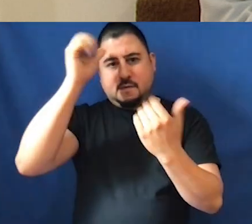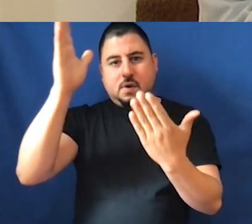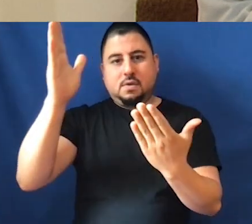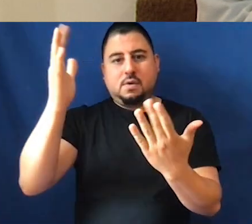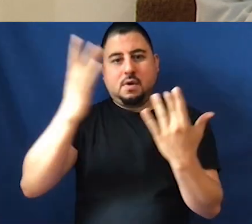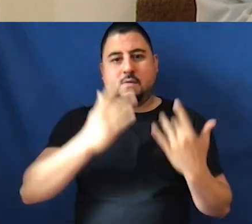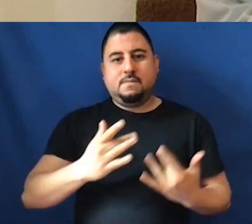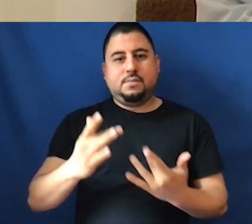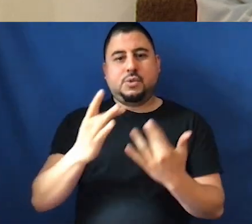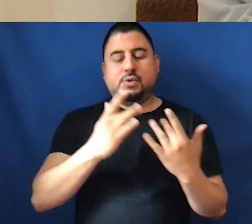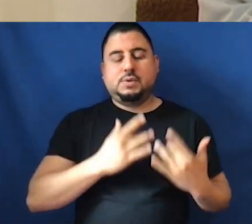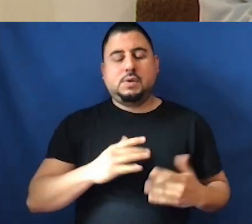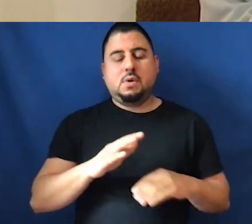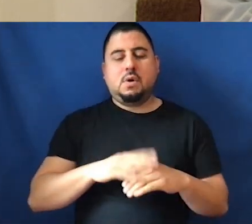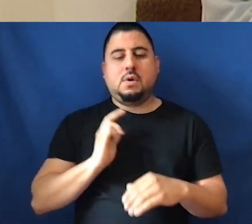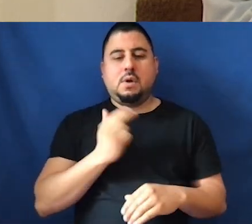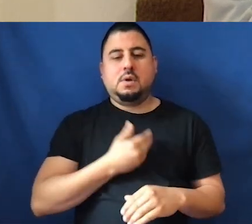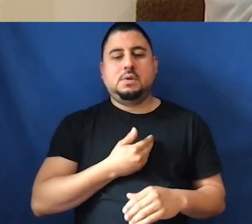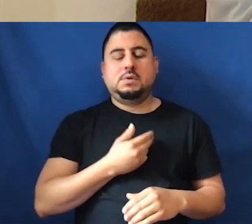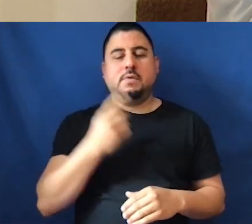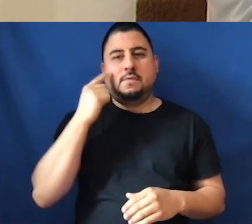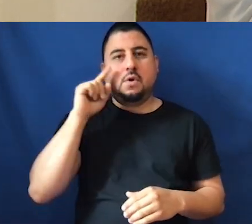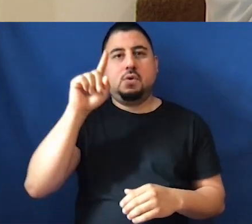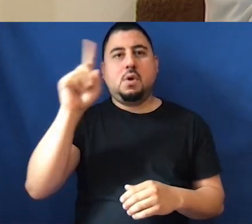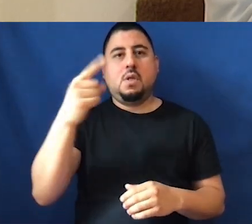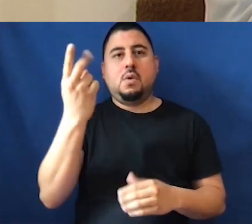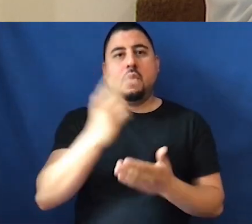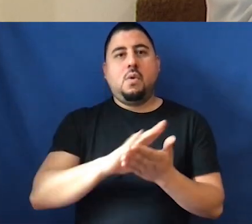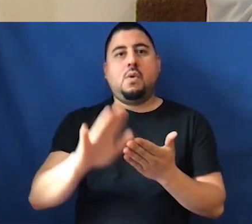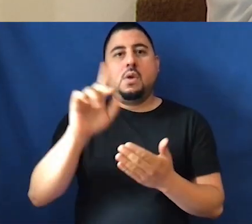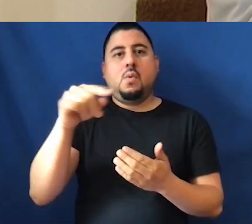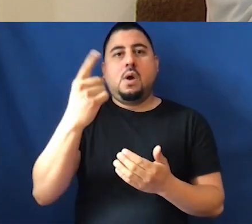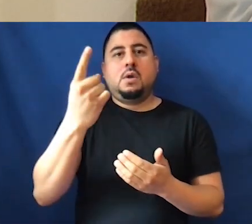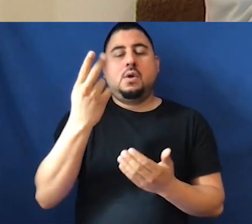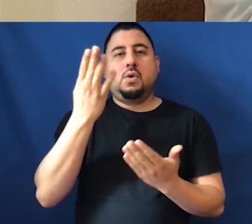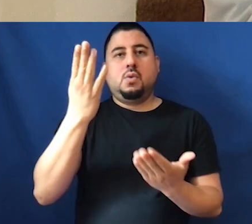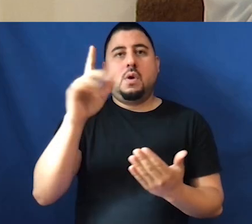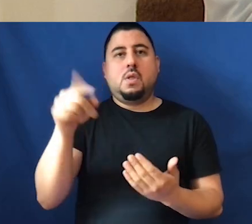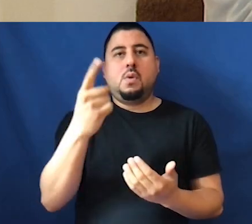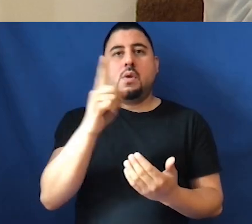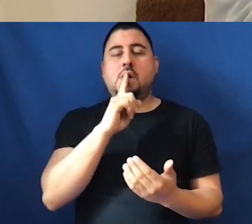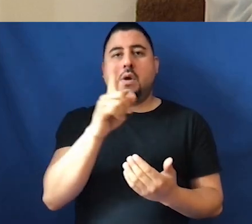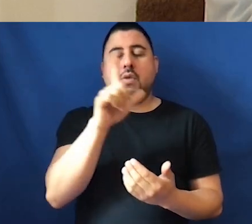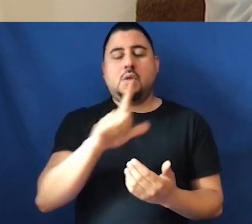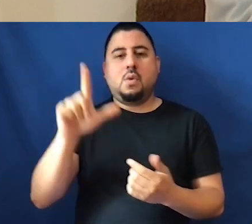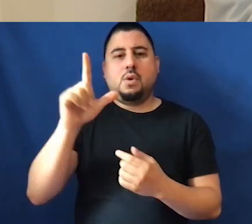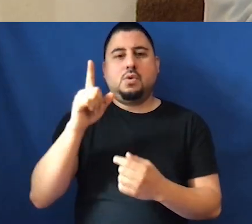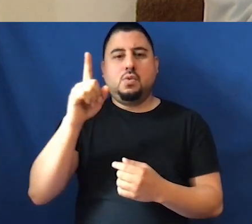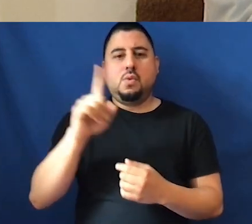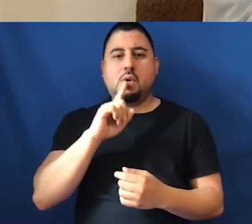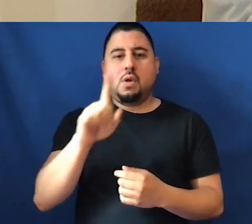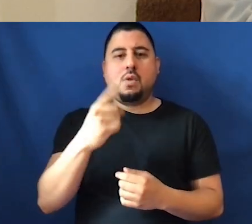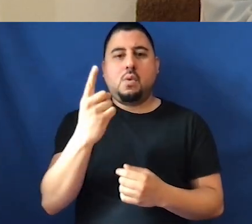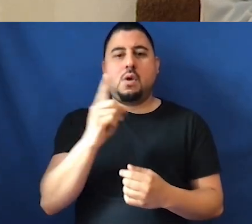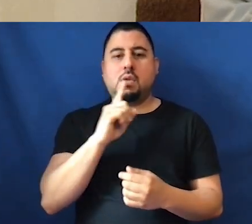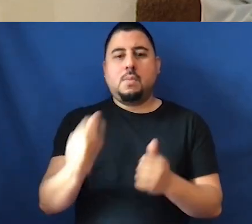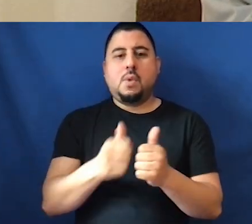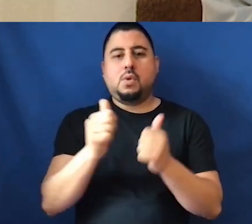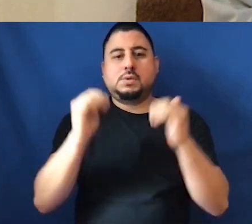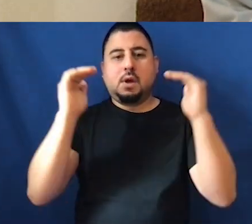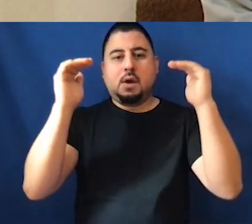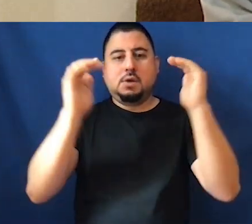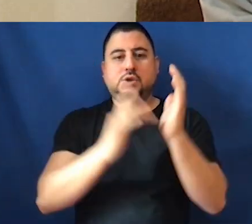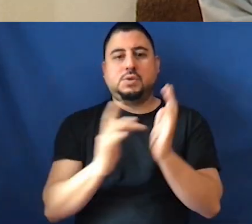of the Father, have mercy on us. For you alone are the Holy One, you alone are the Lord, you alone are the